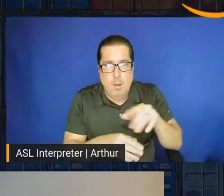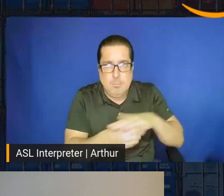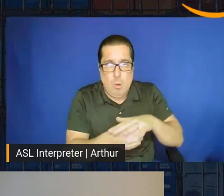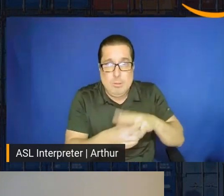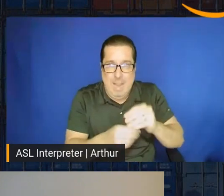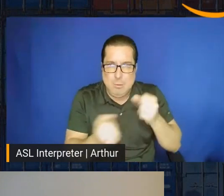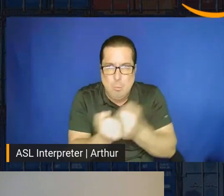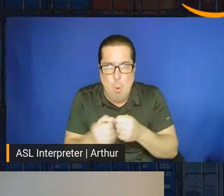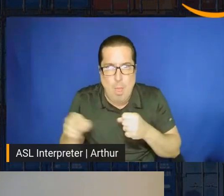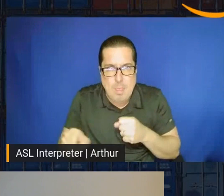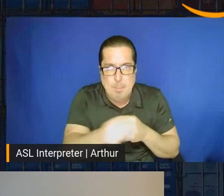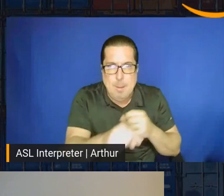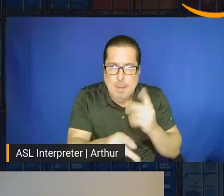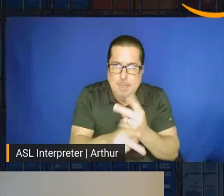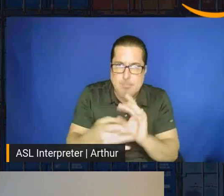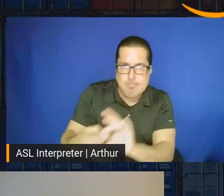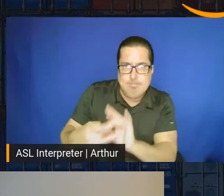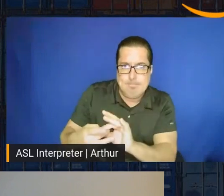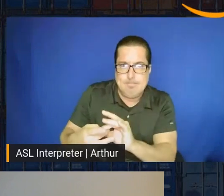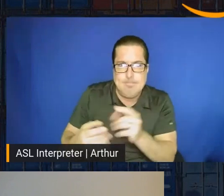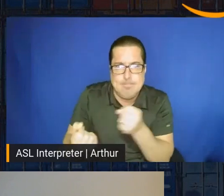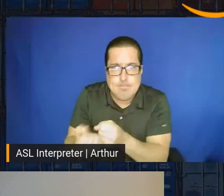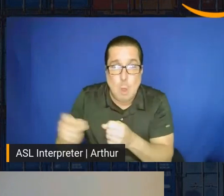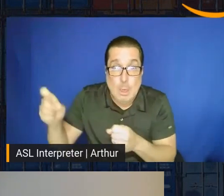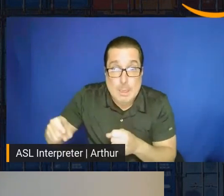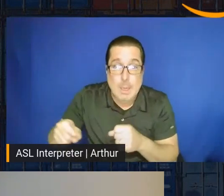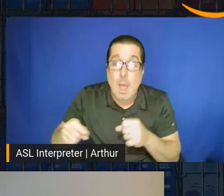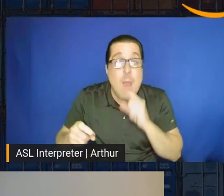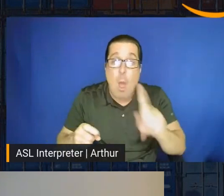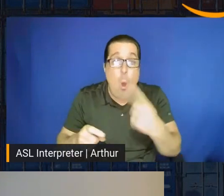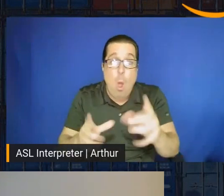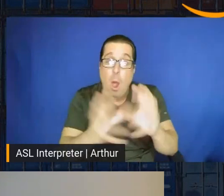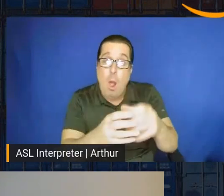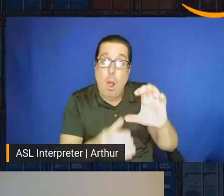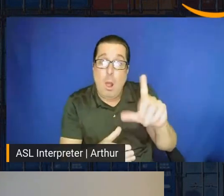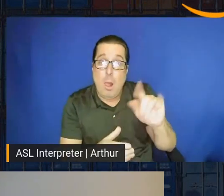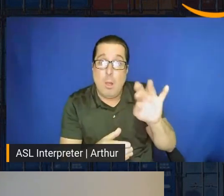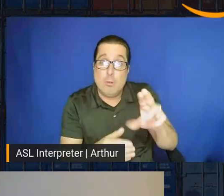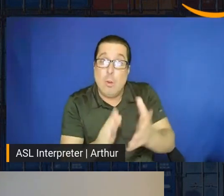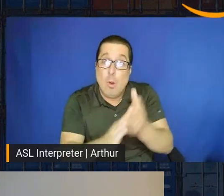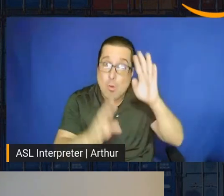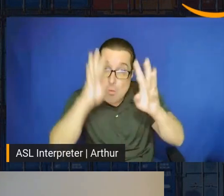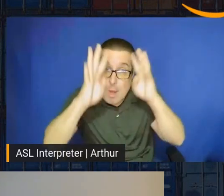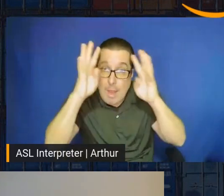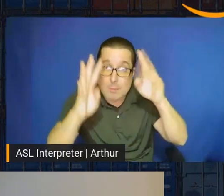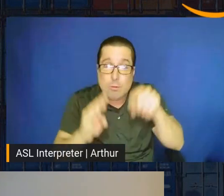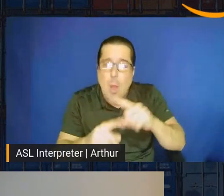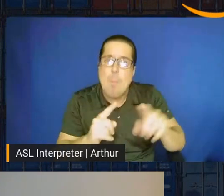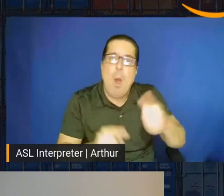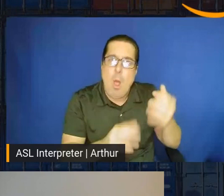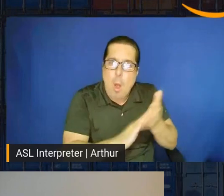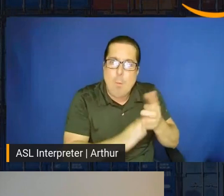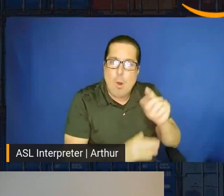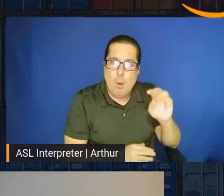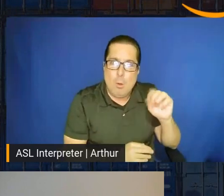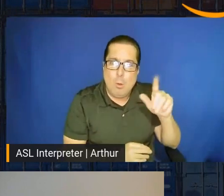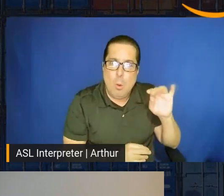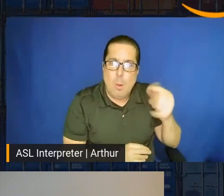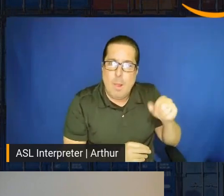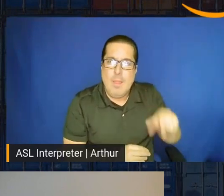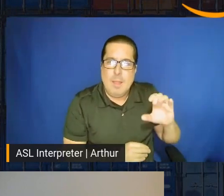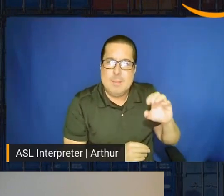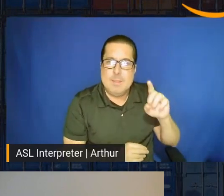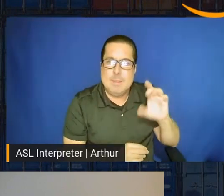them. So it's not just the cluster creation aspects, but also the operational tooling as well. Things like etcd management